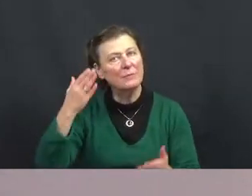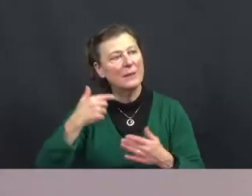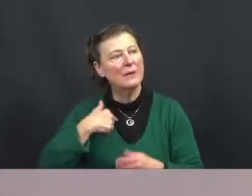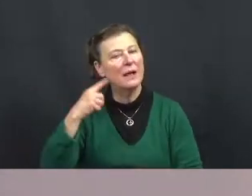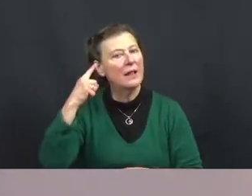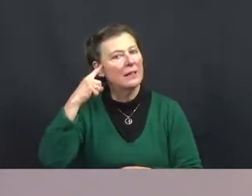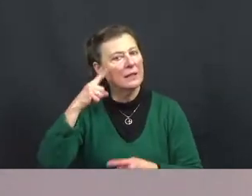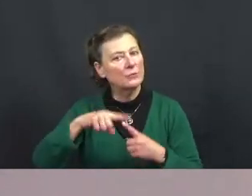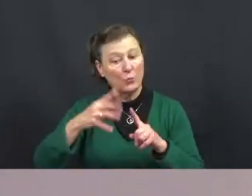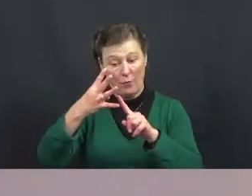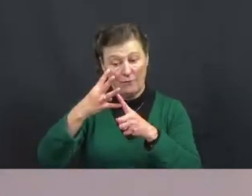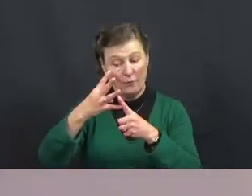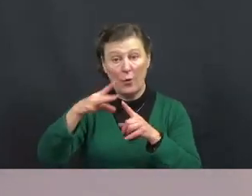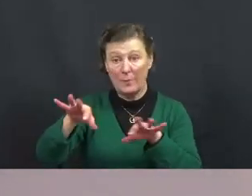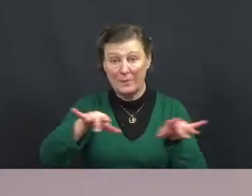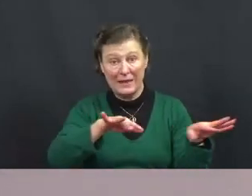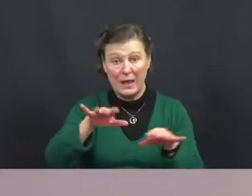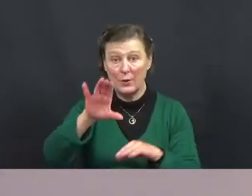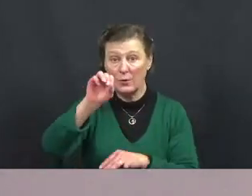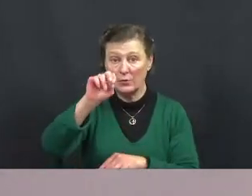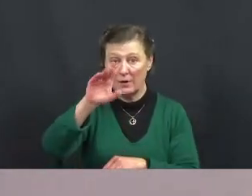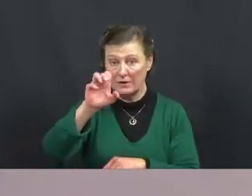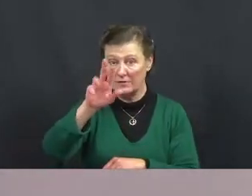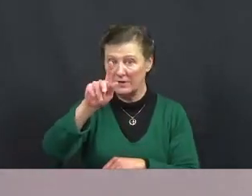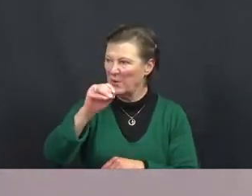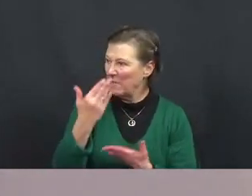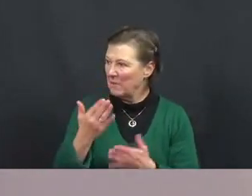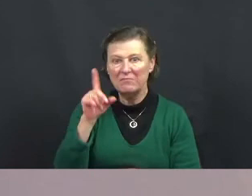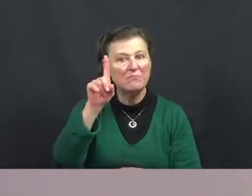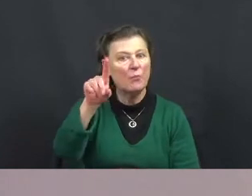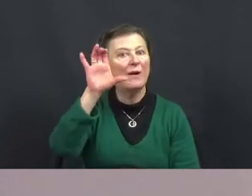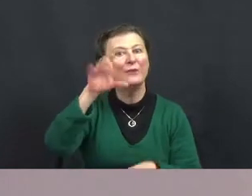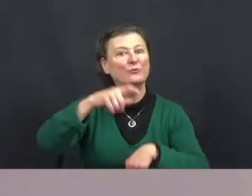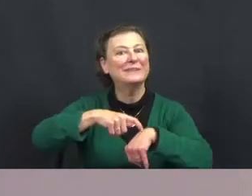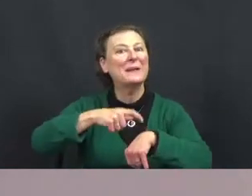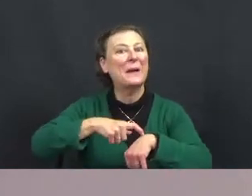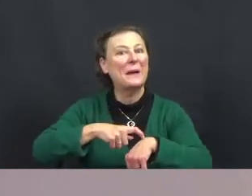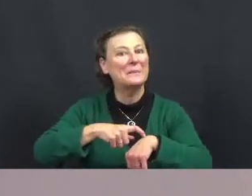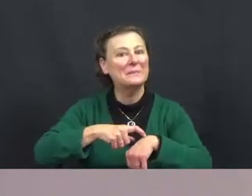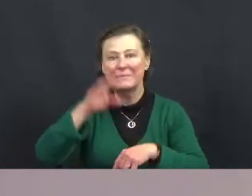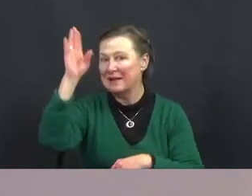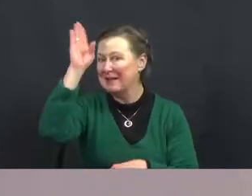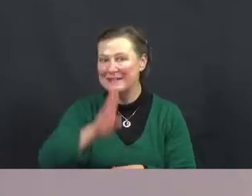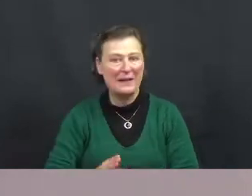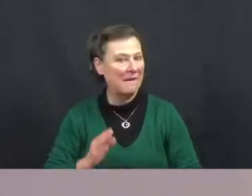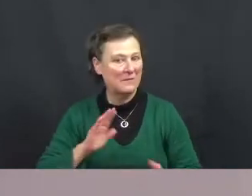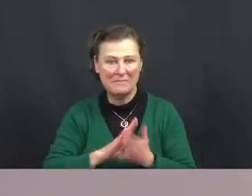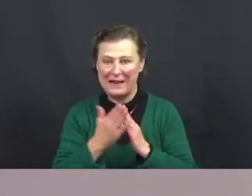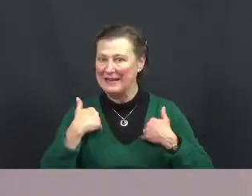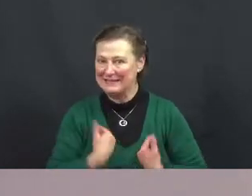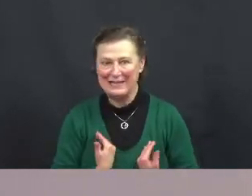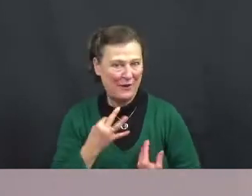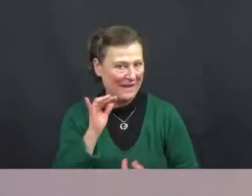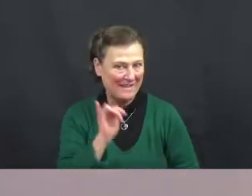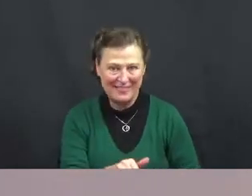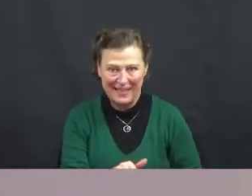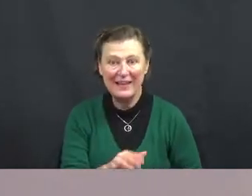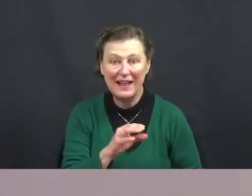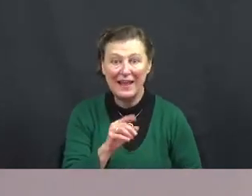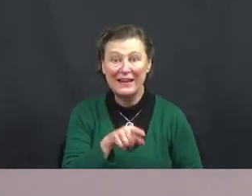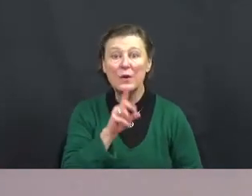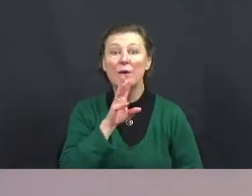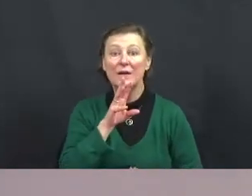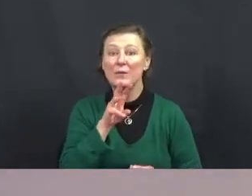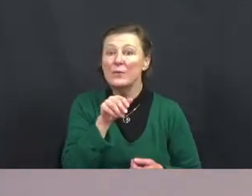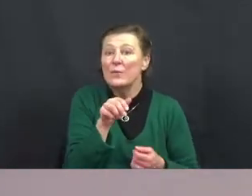the Fourth Piano Concerto about 100 times. I'll never get tired of that piece. And it was